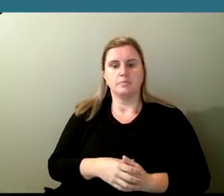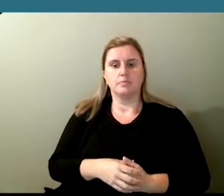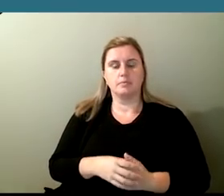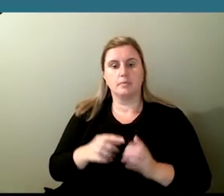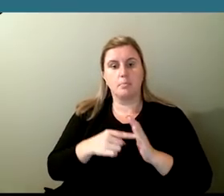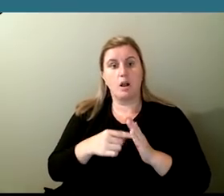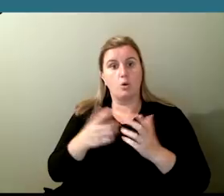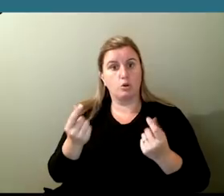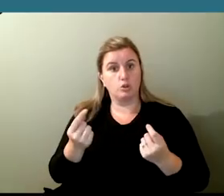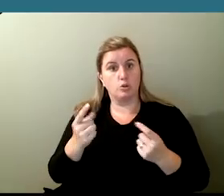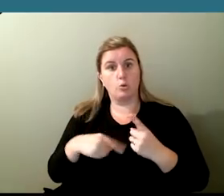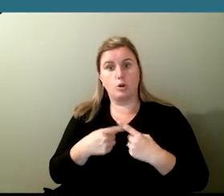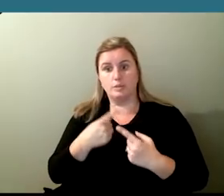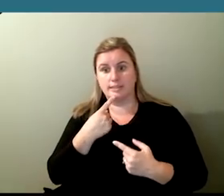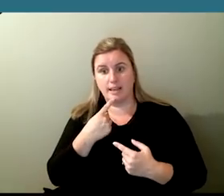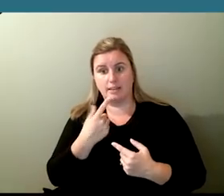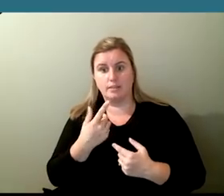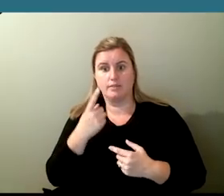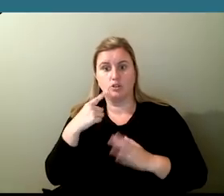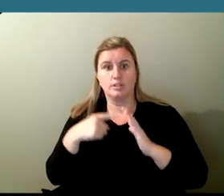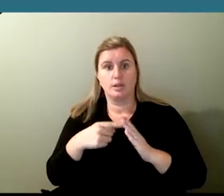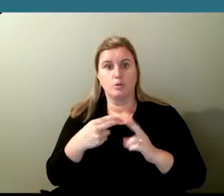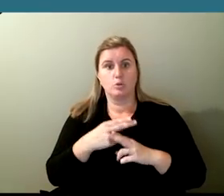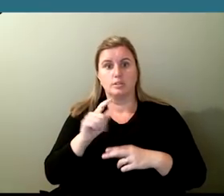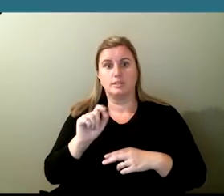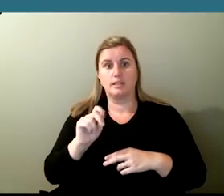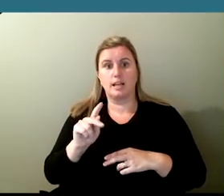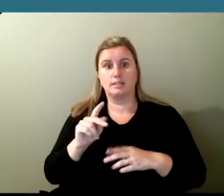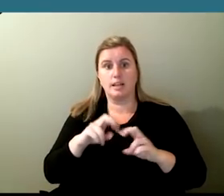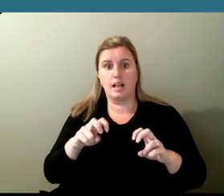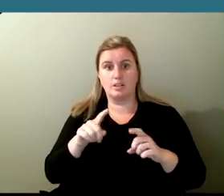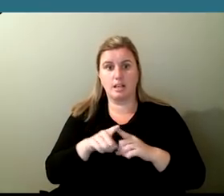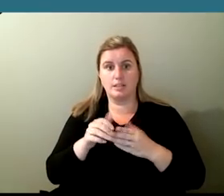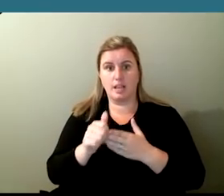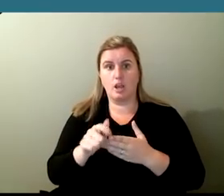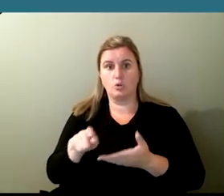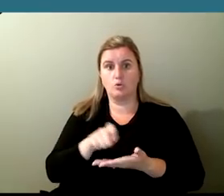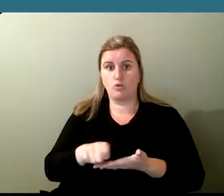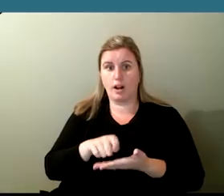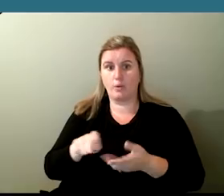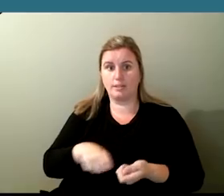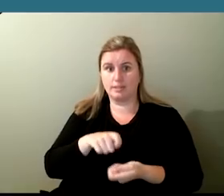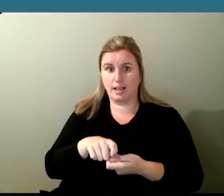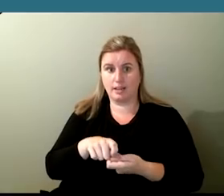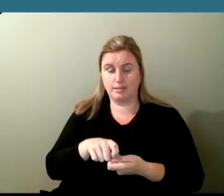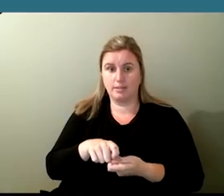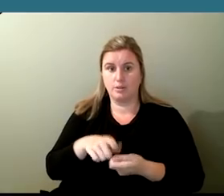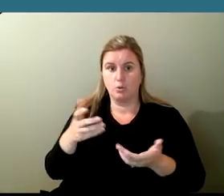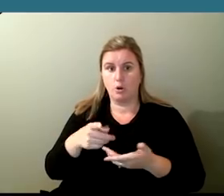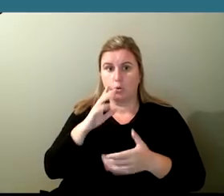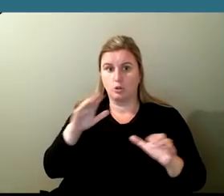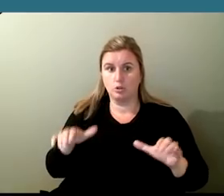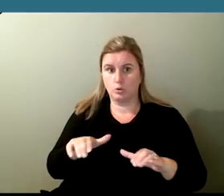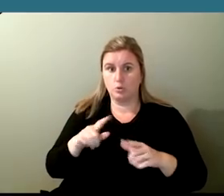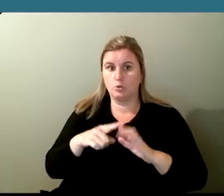you're gonna do? What are you gonna say? So for example, using a task analysis as a guide, you write out exactly what you will do